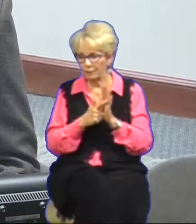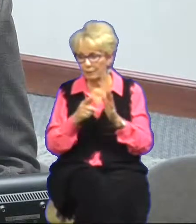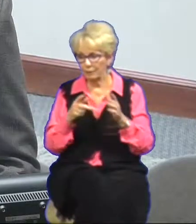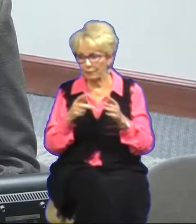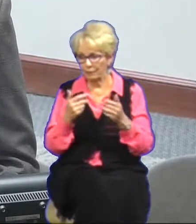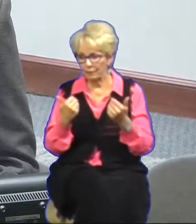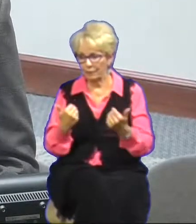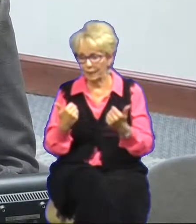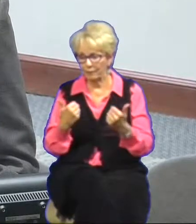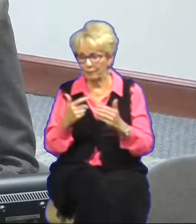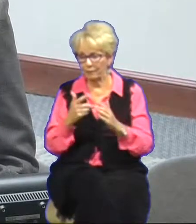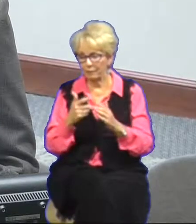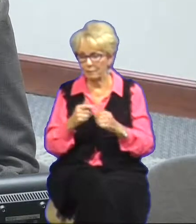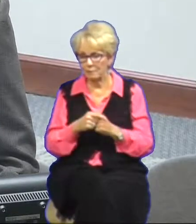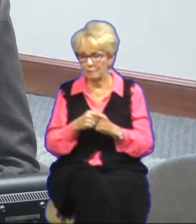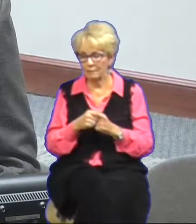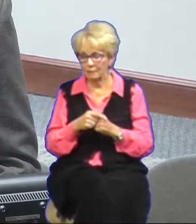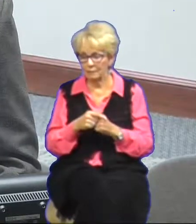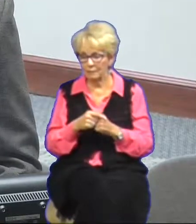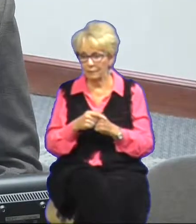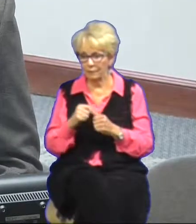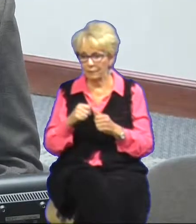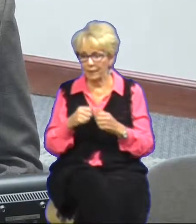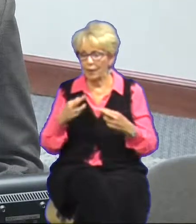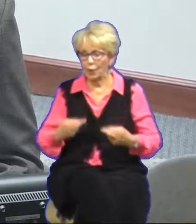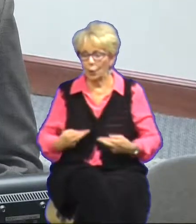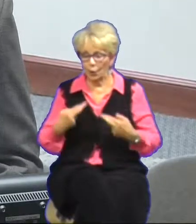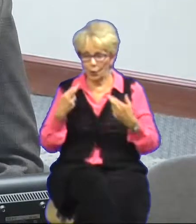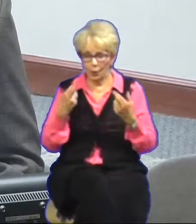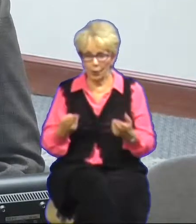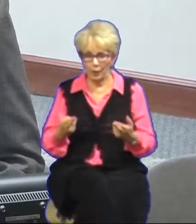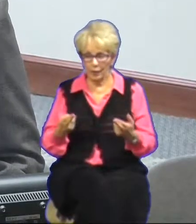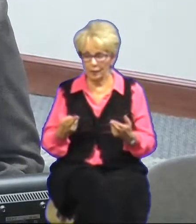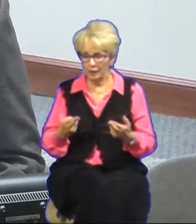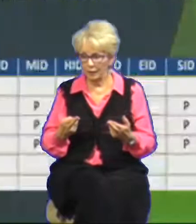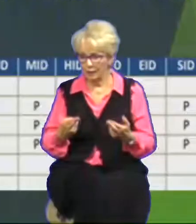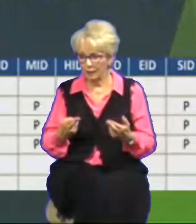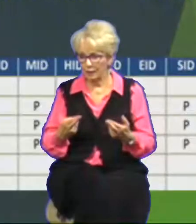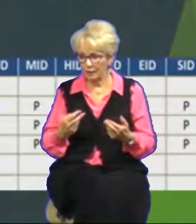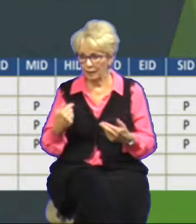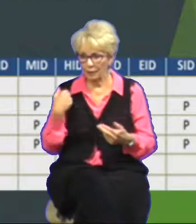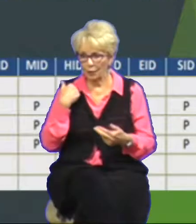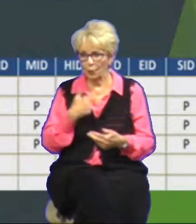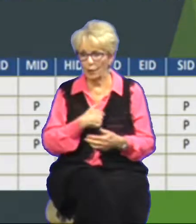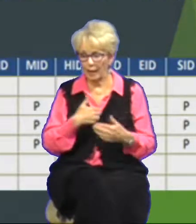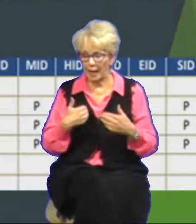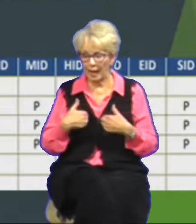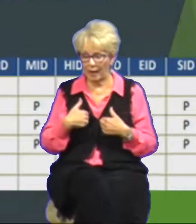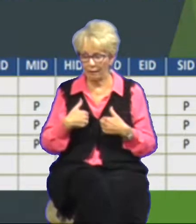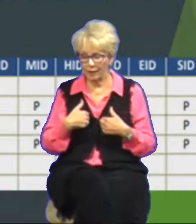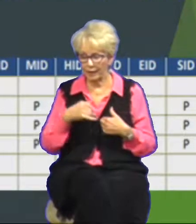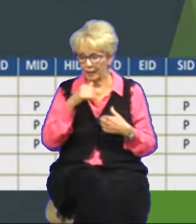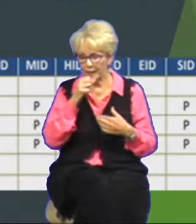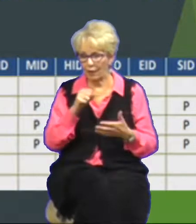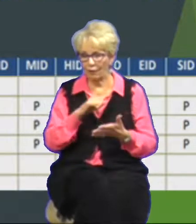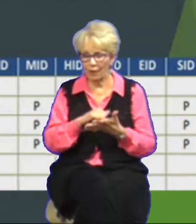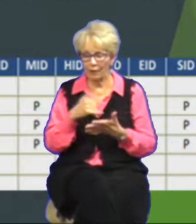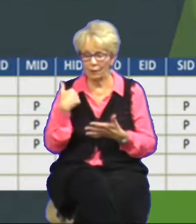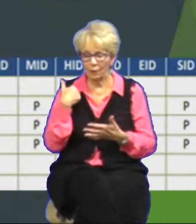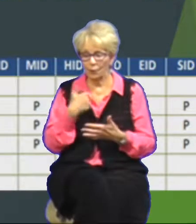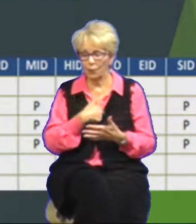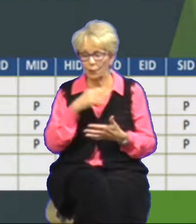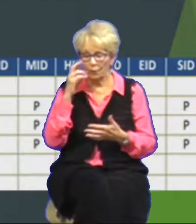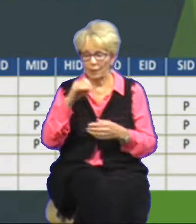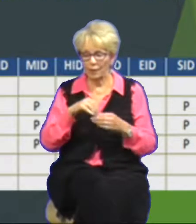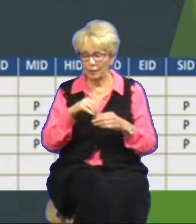position at present. The recommended text amendment that we would have is that we would,